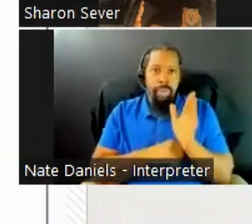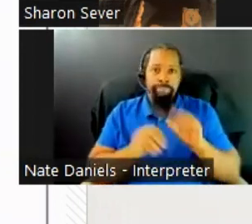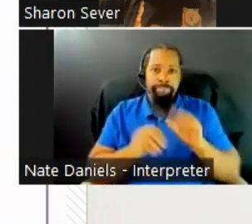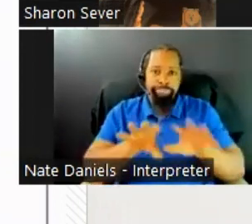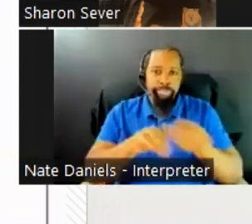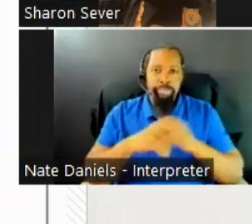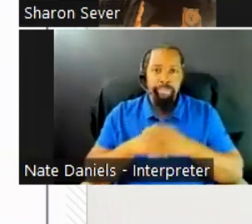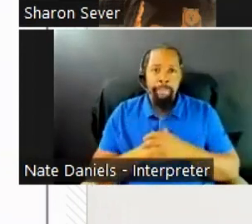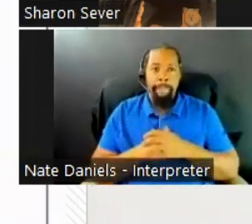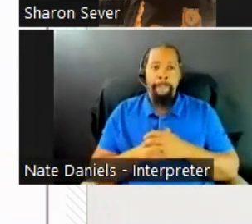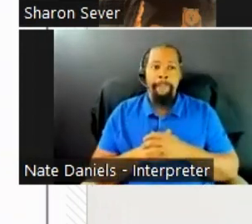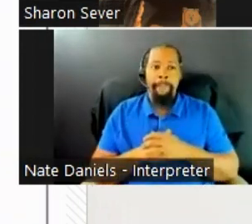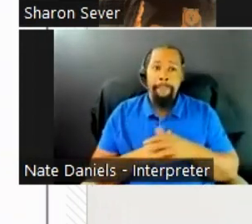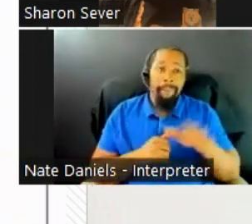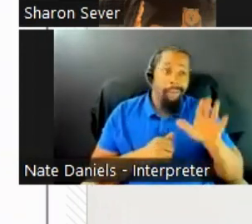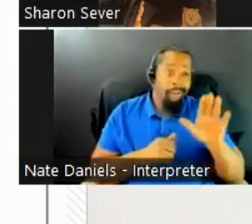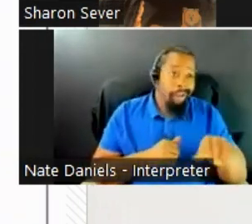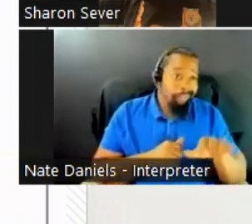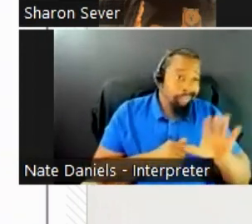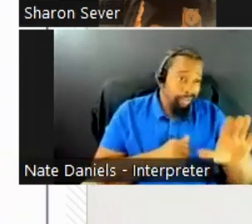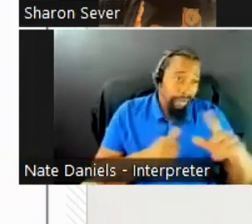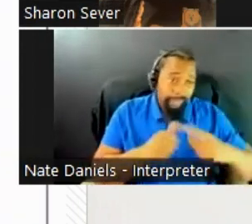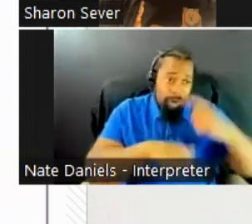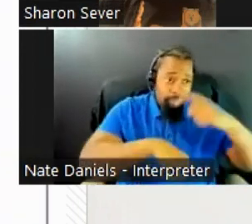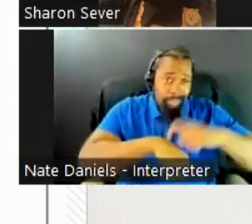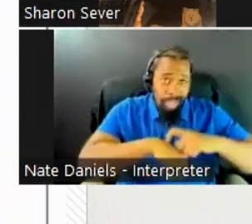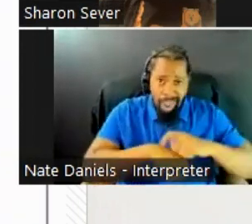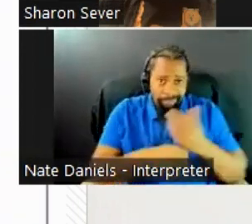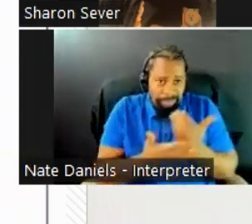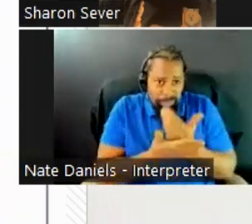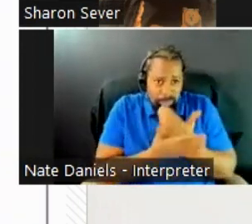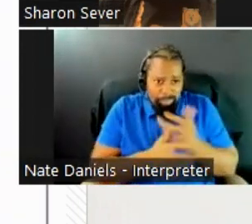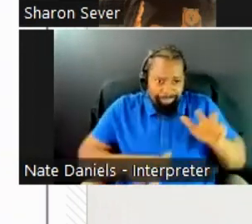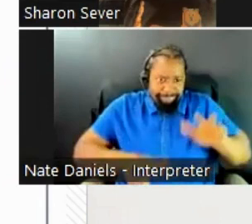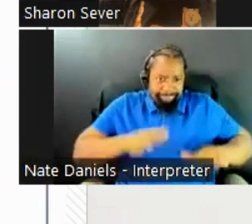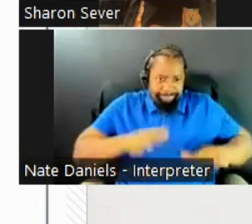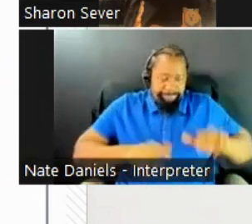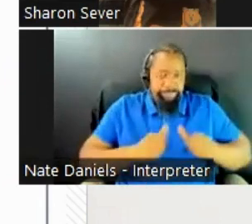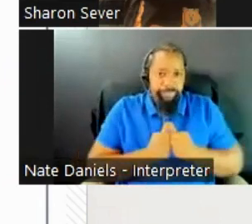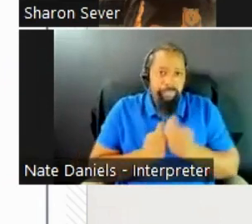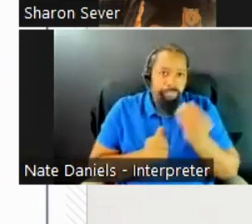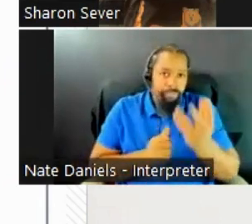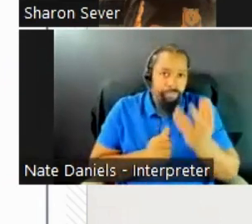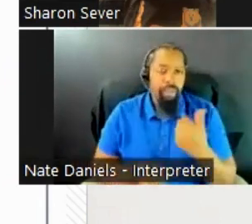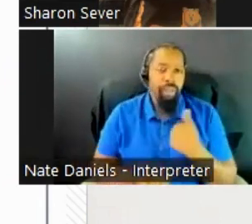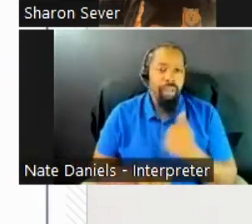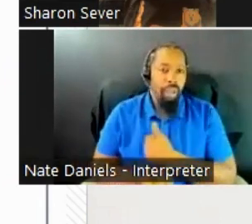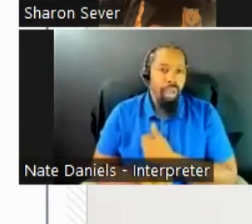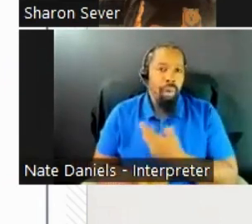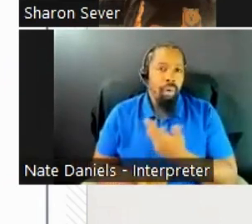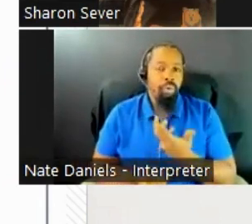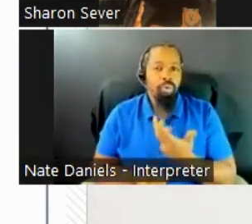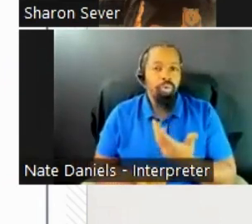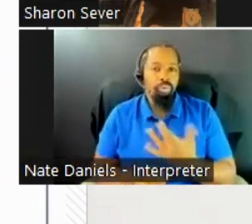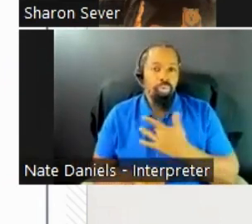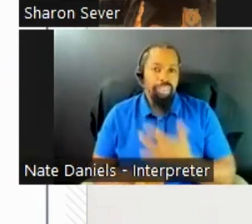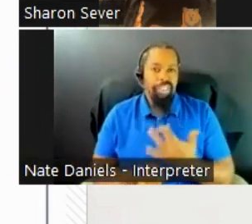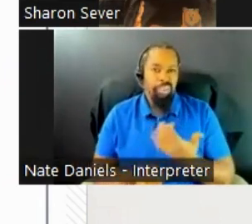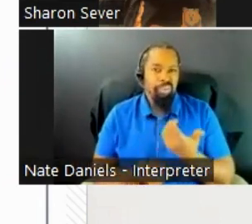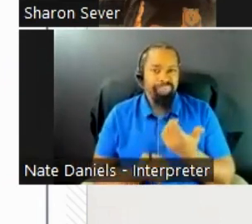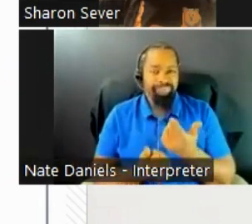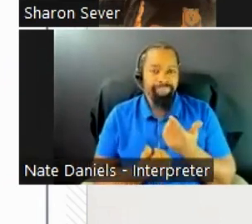community, we've never used our resources before, what we like to do is have a 5-minute conversation. It'll be ideally Friday